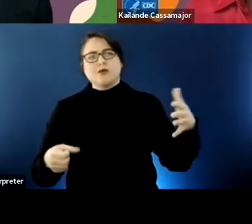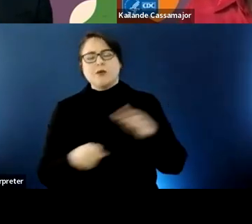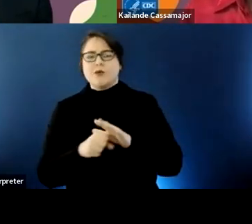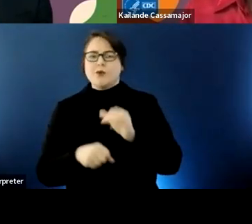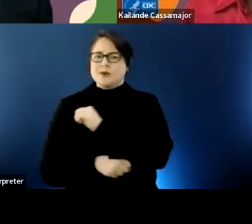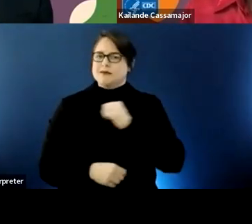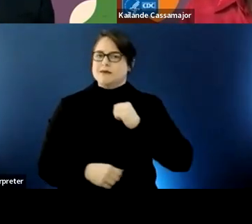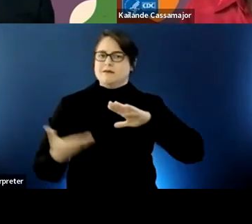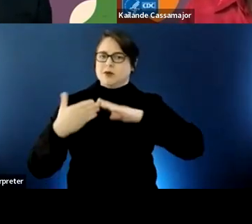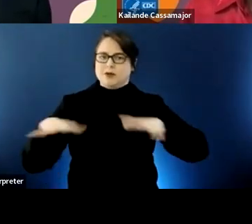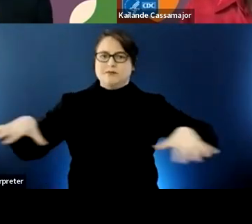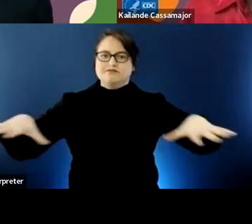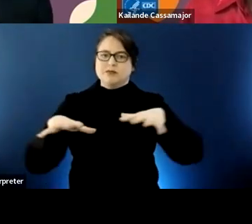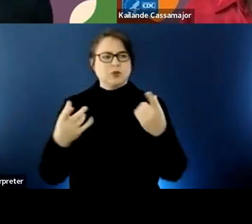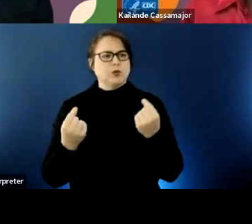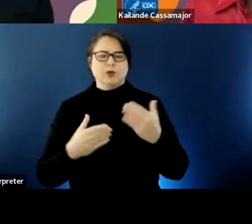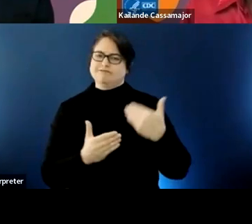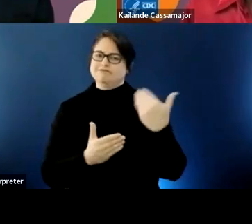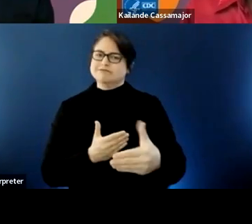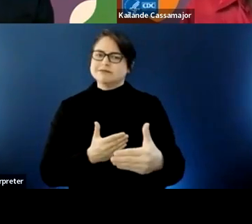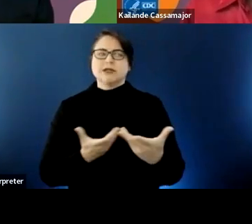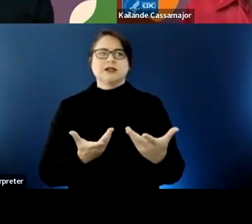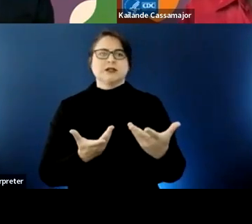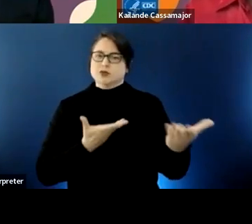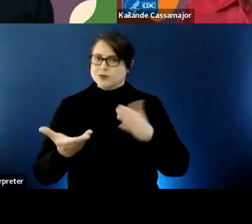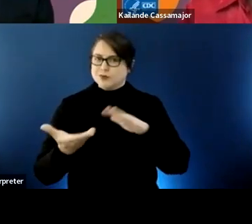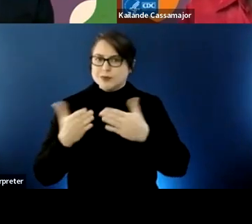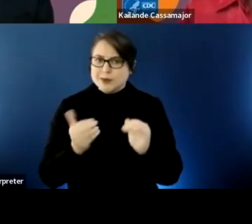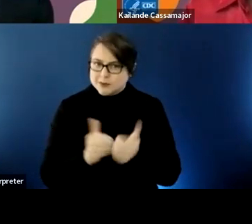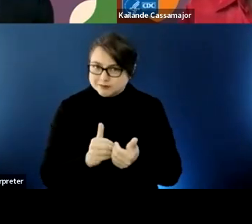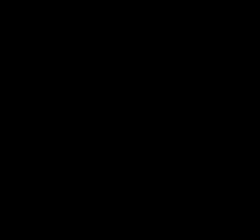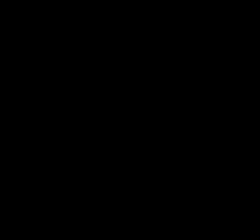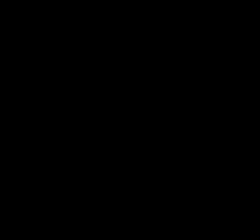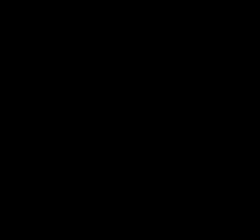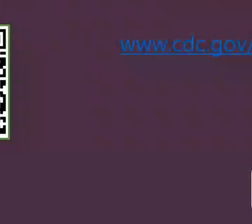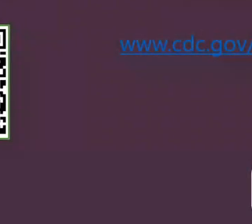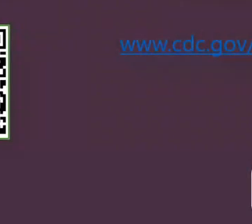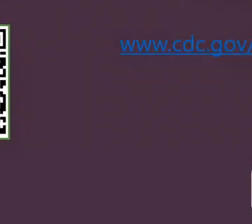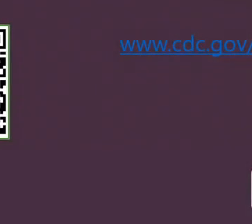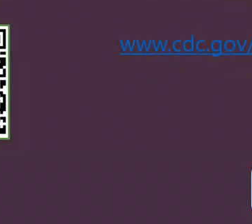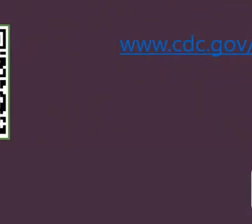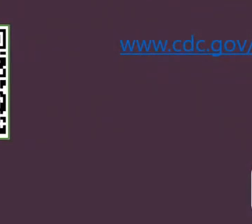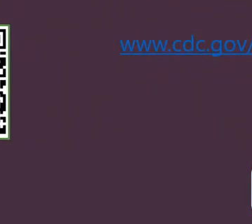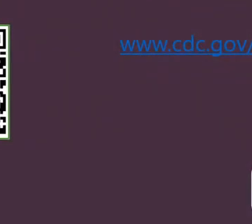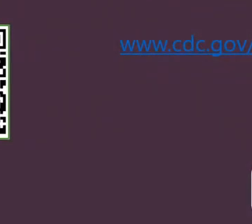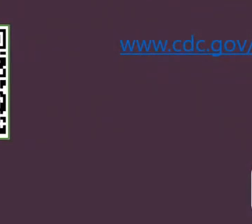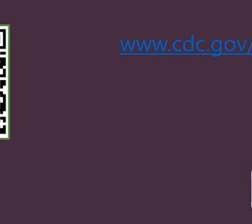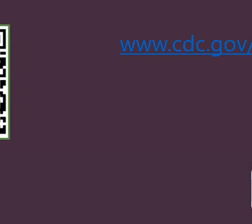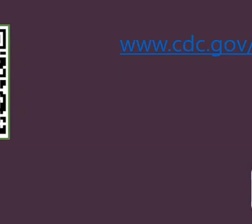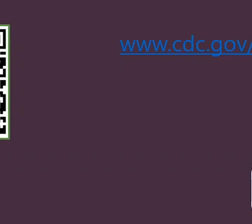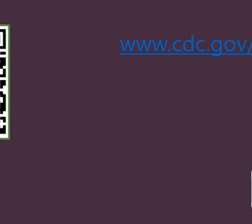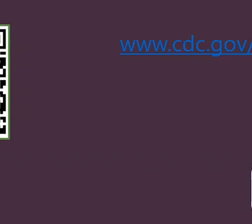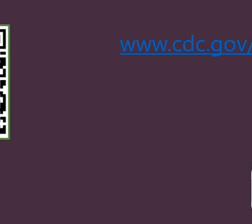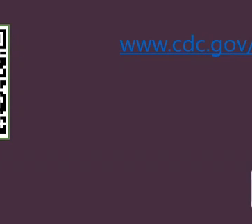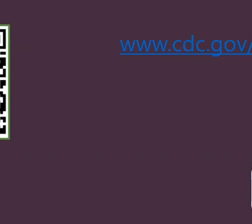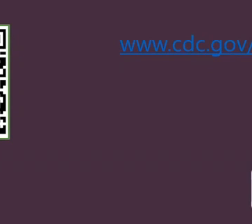will be next and how we will serve our communities. I just cannot thank all of you enough for the wonderful feedback. I want to